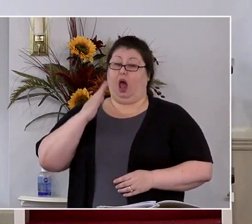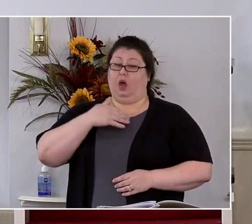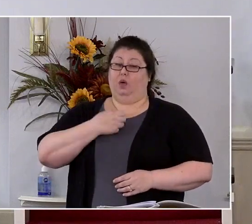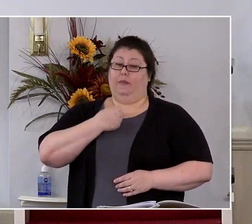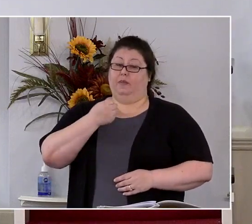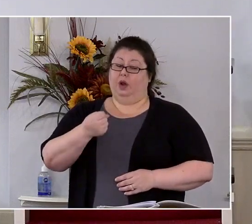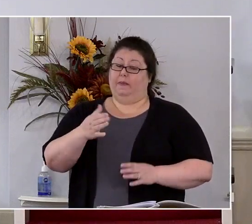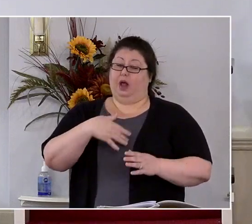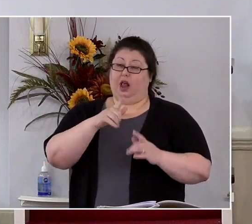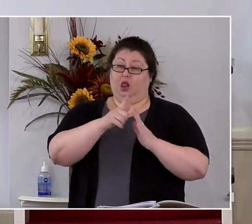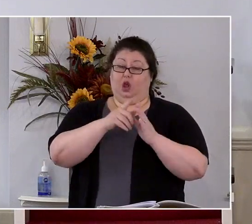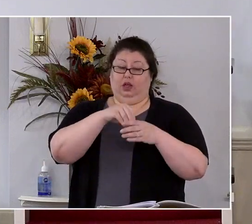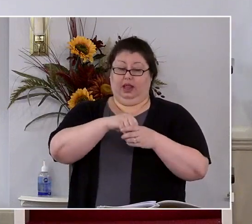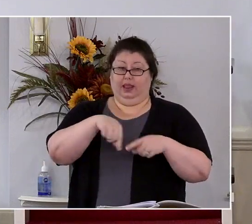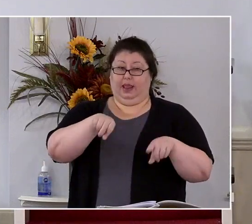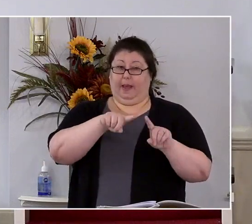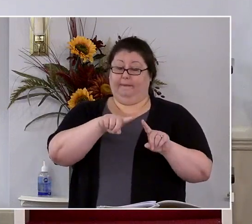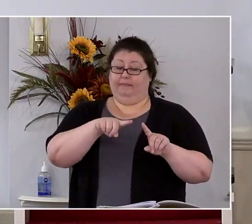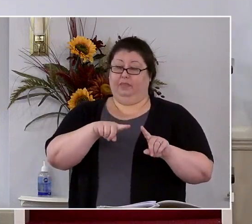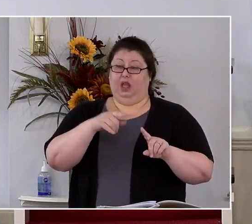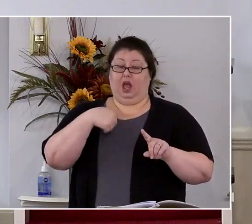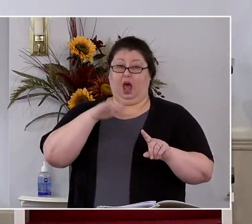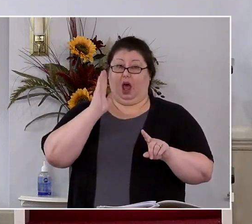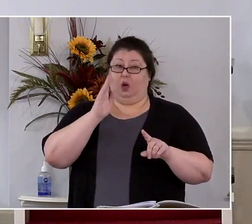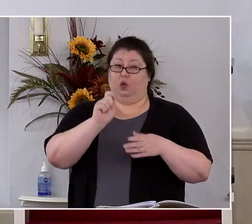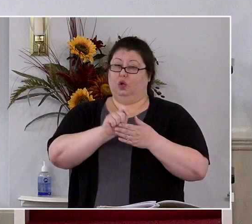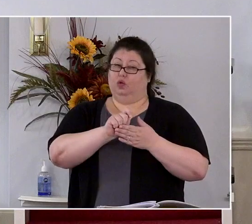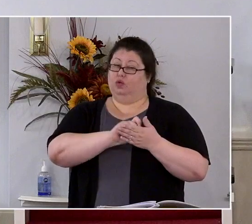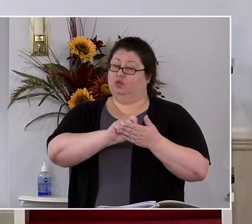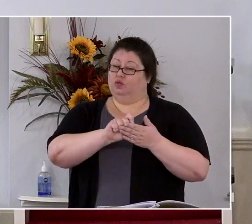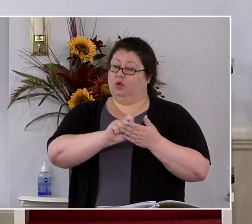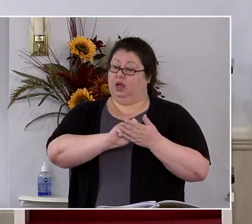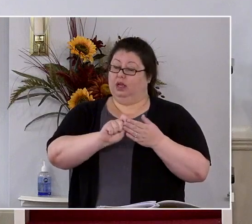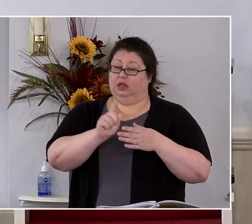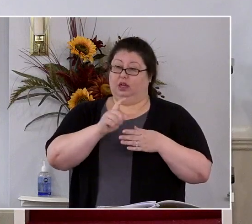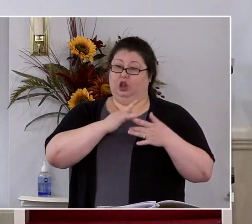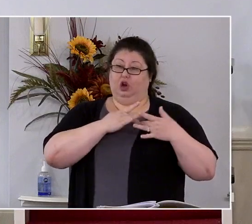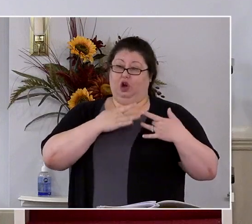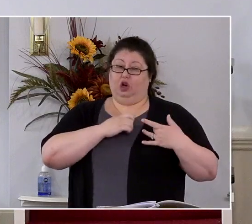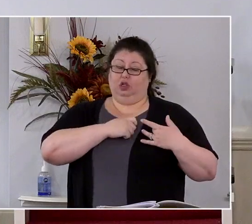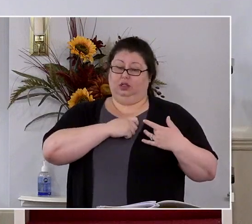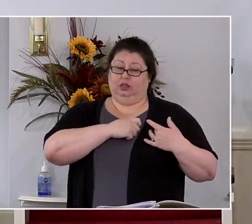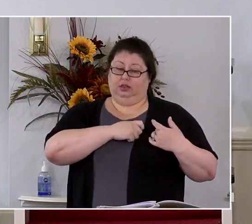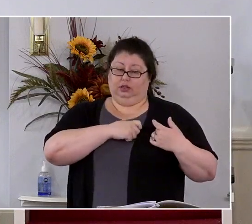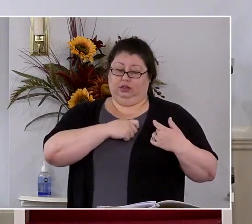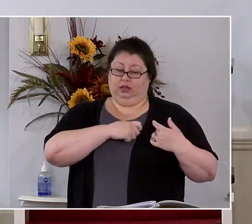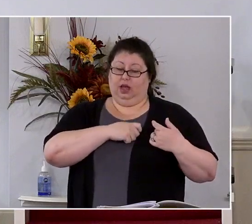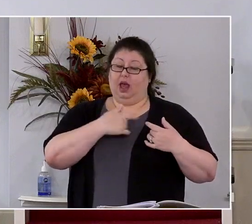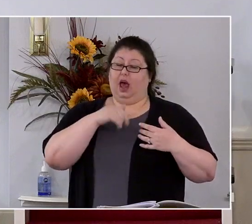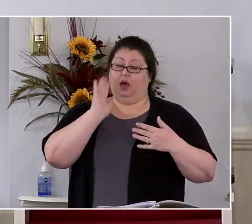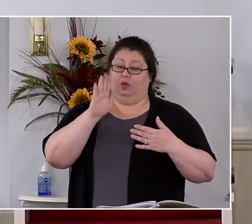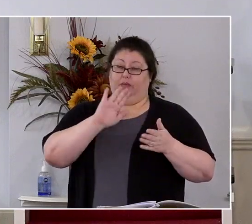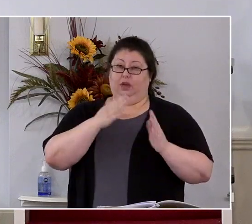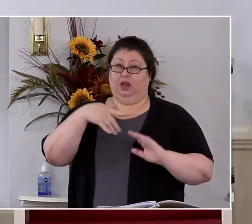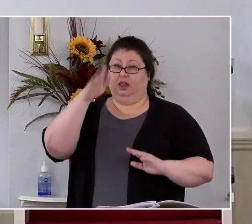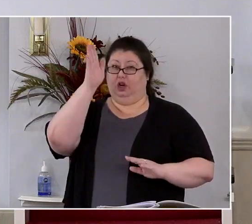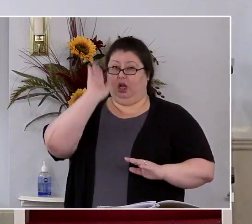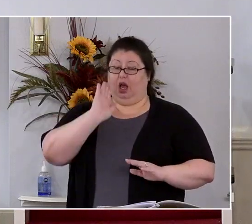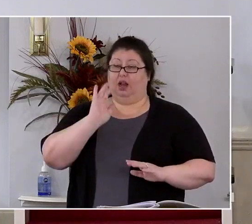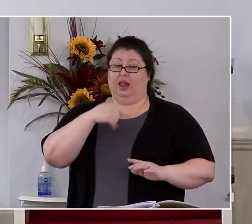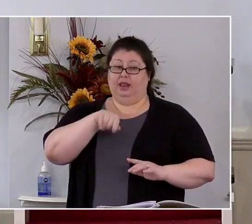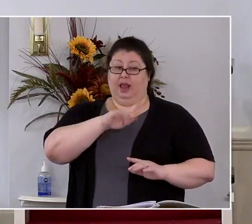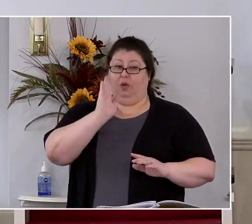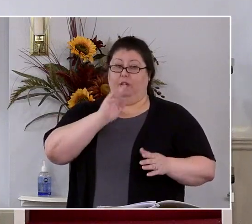my law within them, and I will write it on their hearts, and I will be their God, and